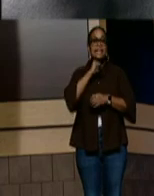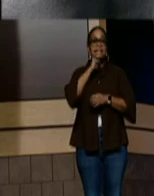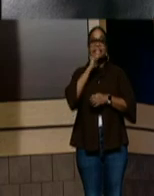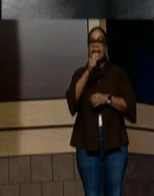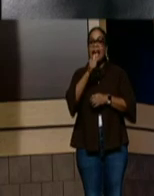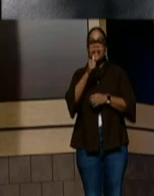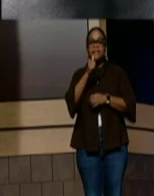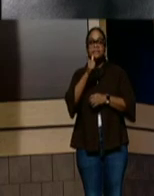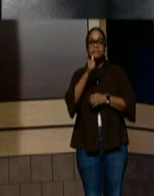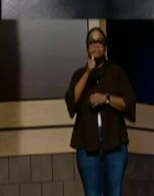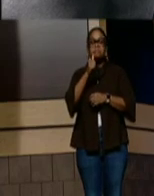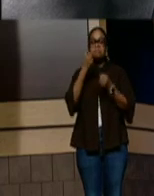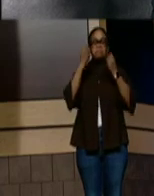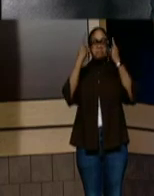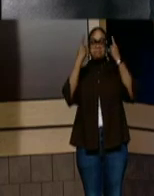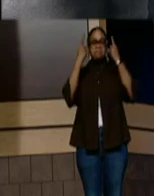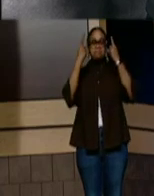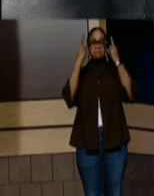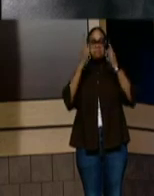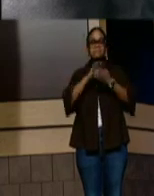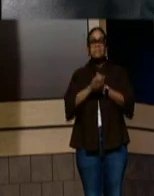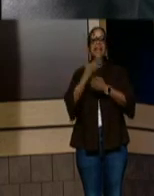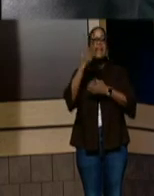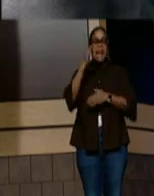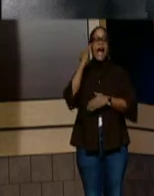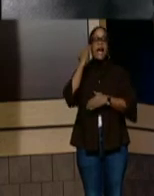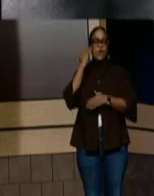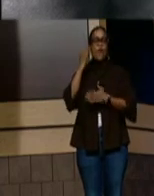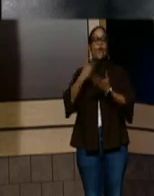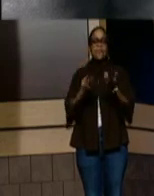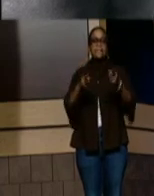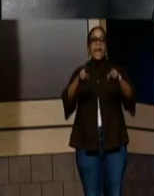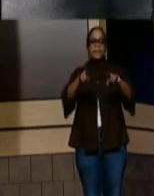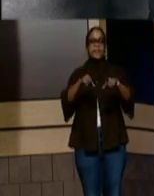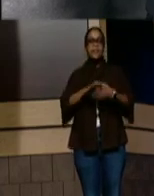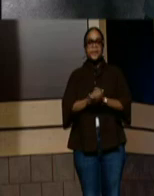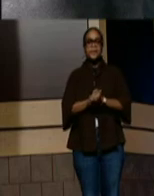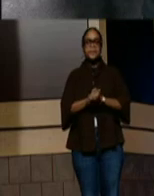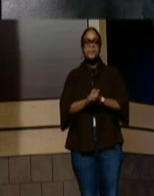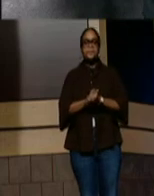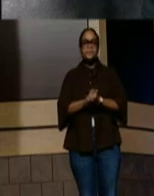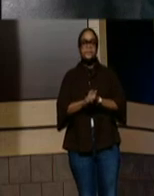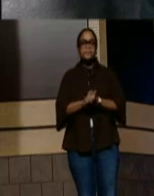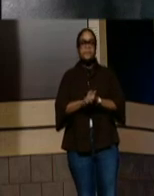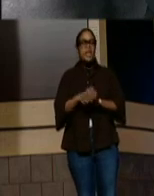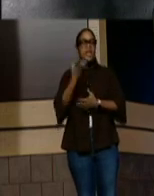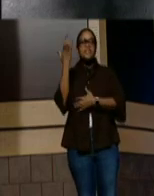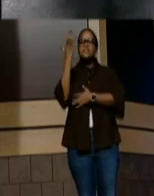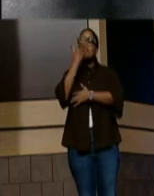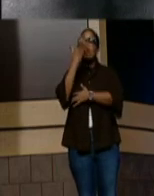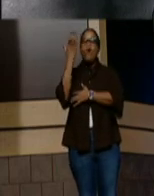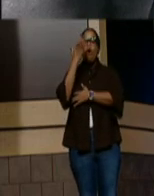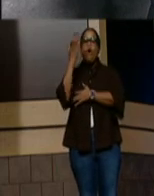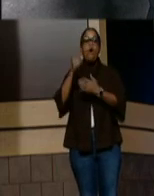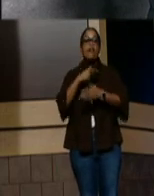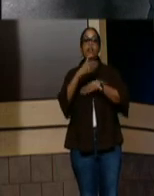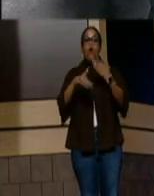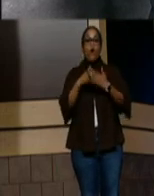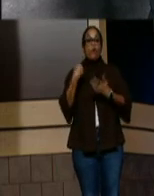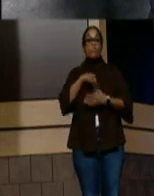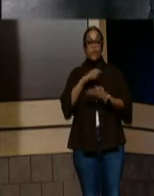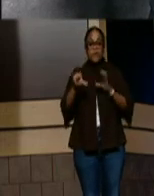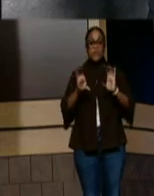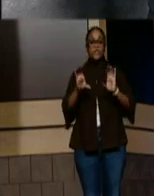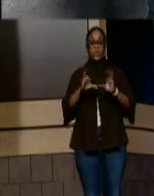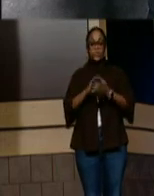caught unawares. That's right. God knows exactly what's happening. He's involved in all that we do. And so he